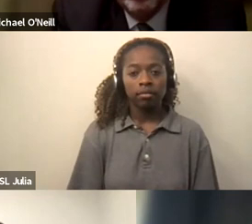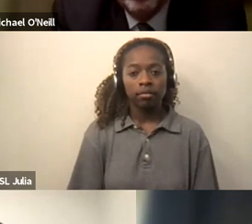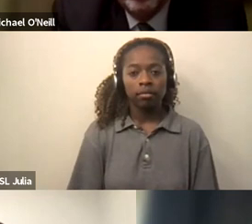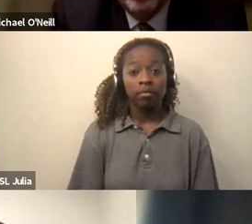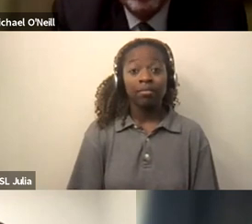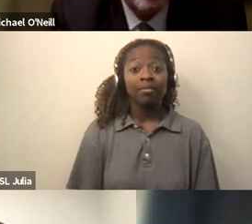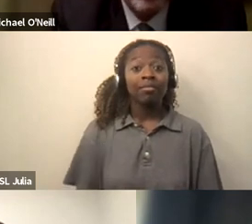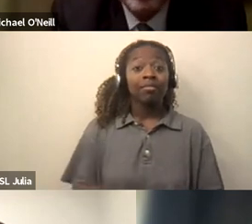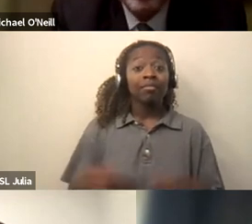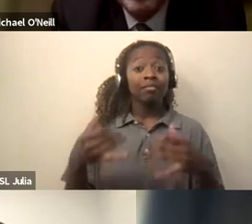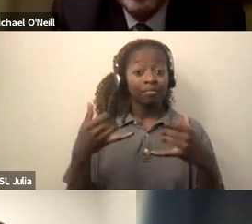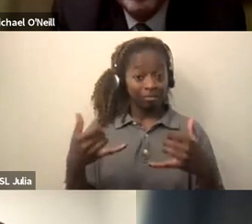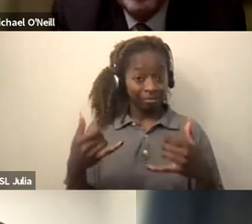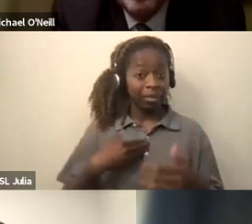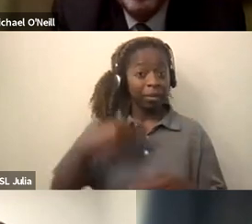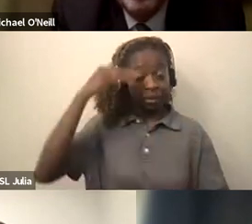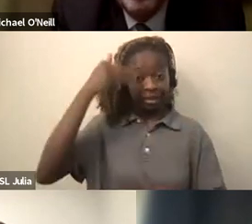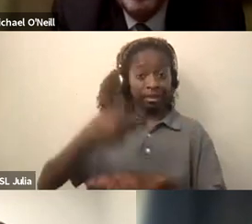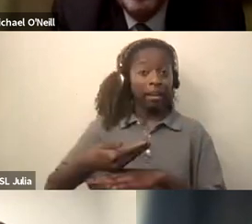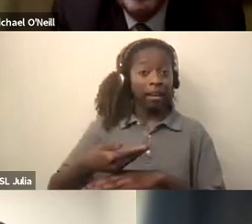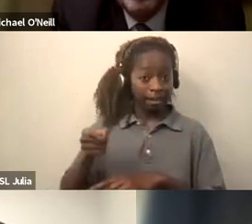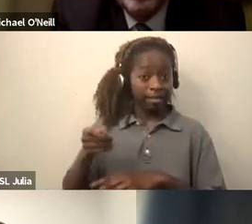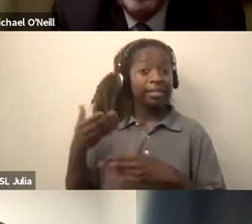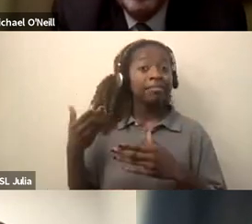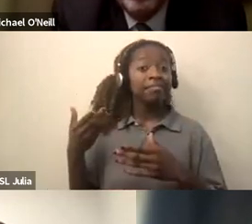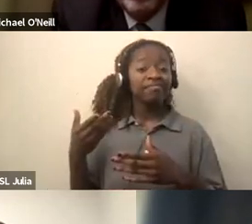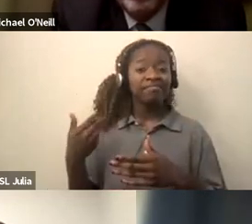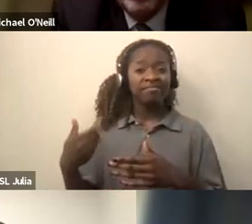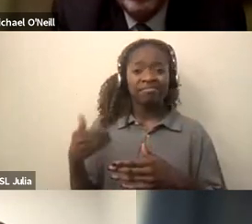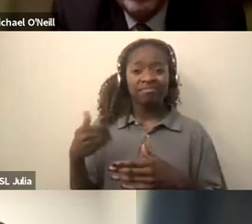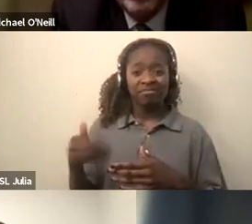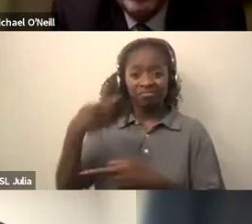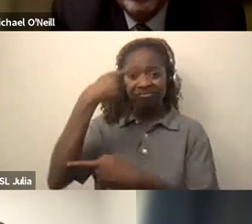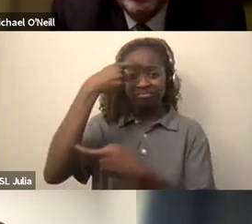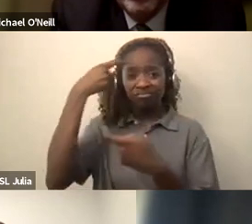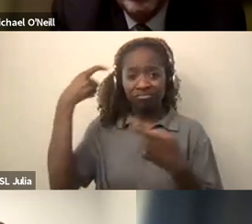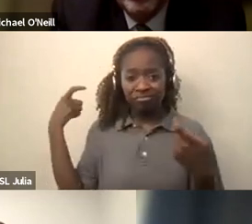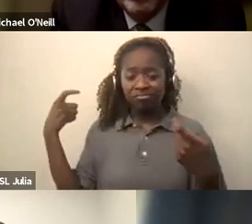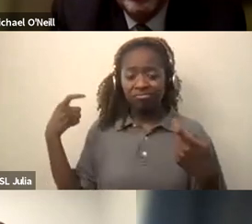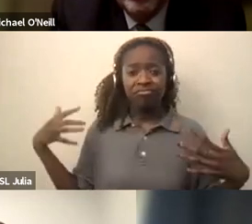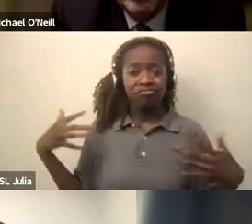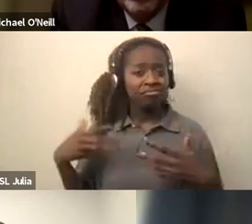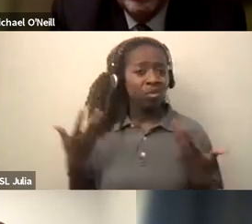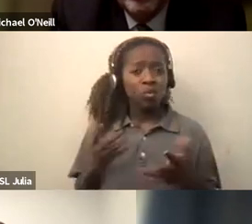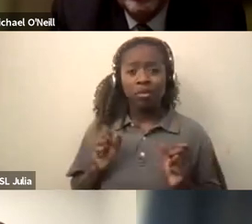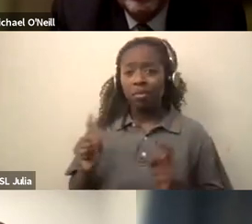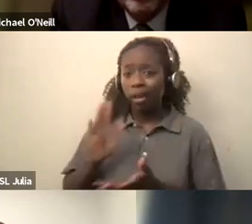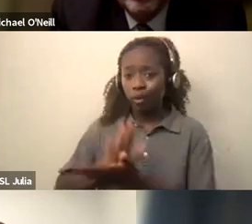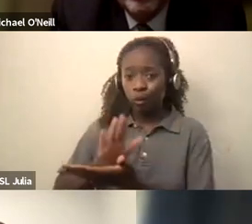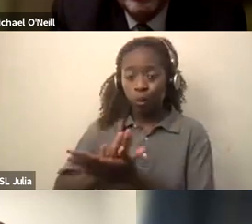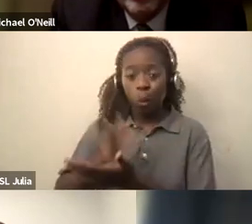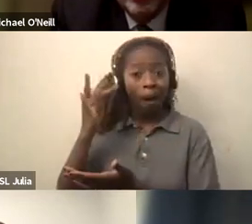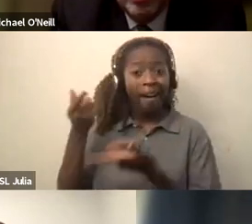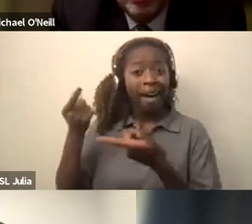so now my son is scared he has a trauma he doesn't want to go to school anymore because he was